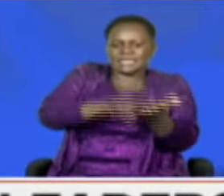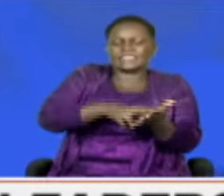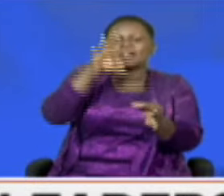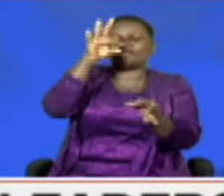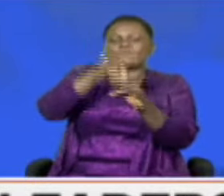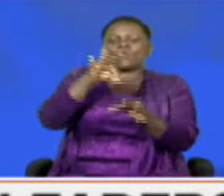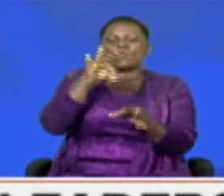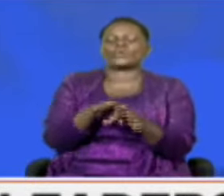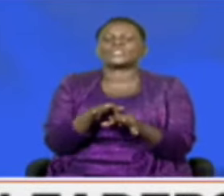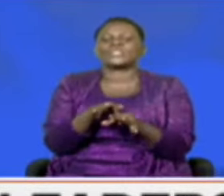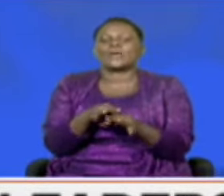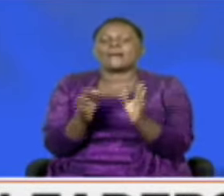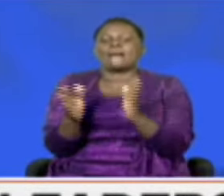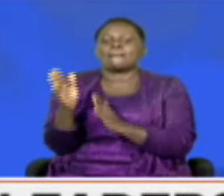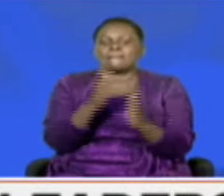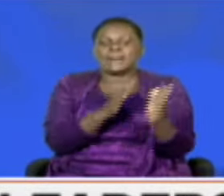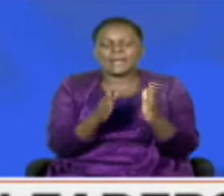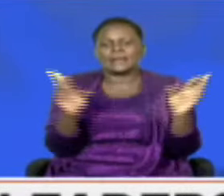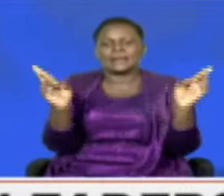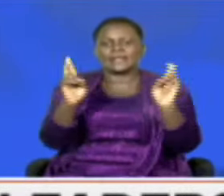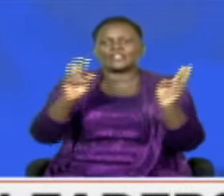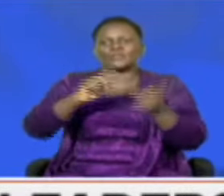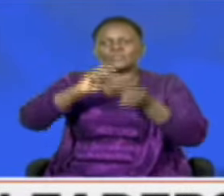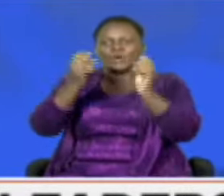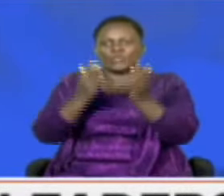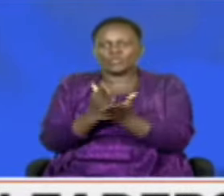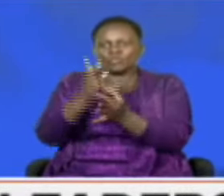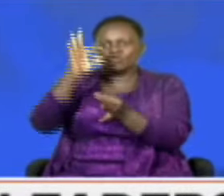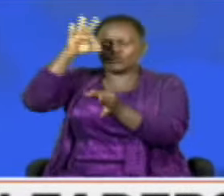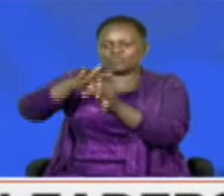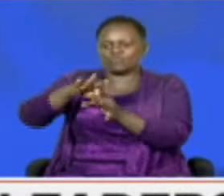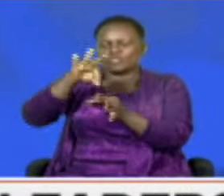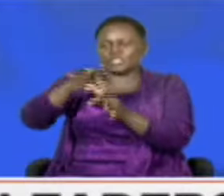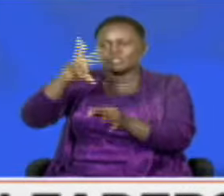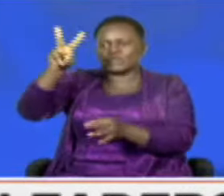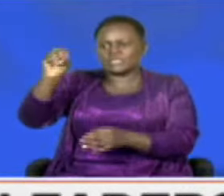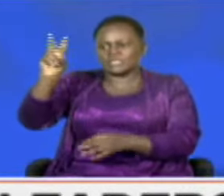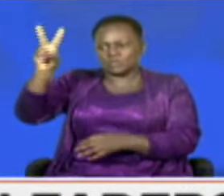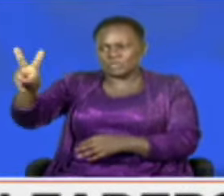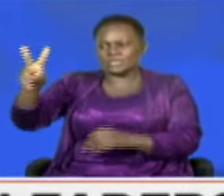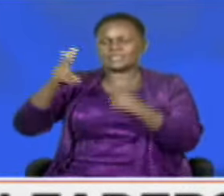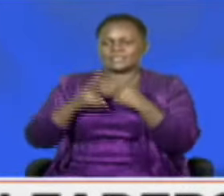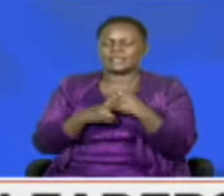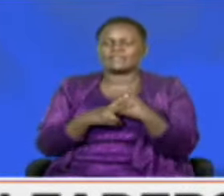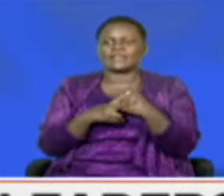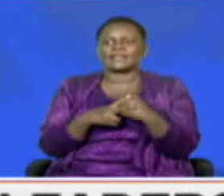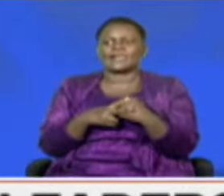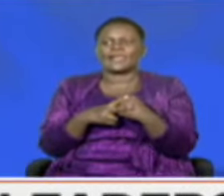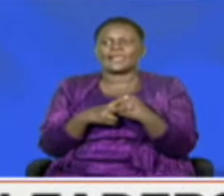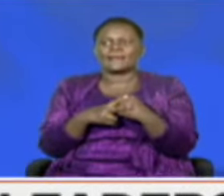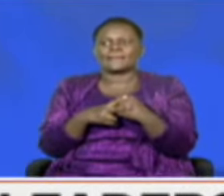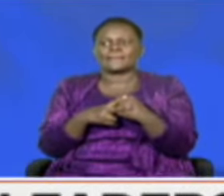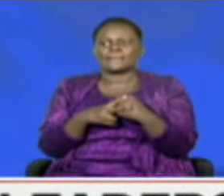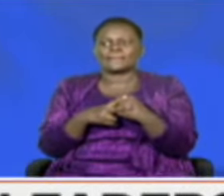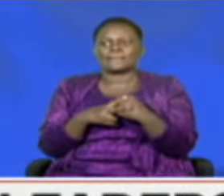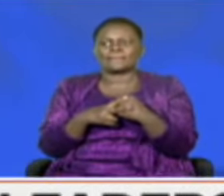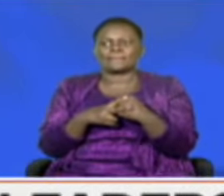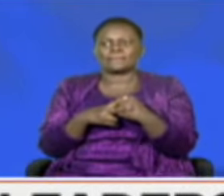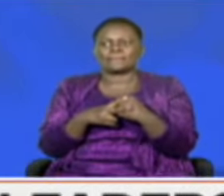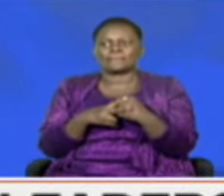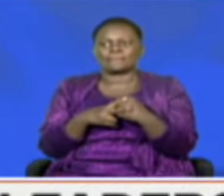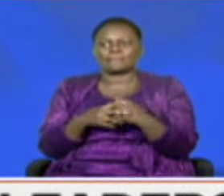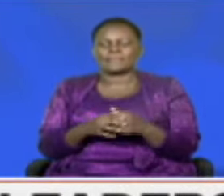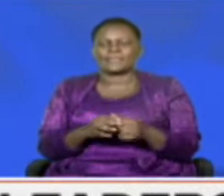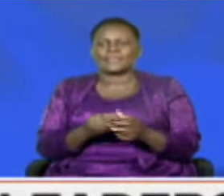register as voters in preparation for a revolution through the ballot in 2027. Vera Mora, KTN